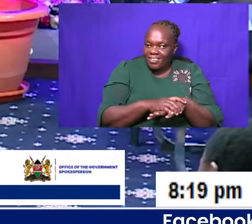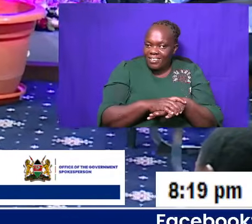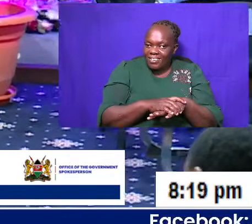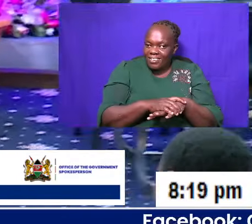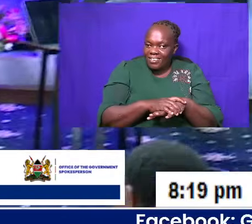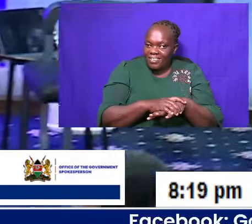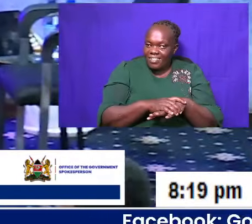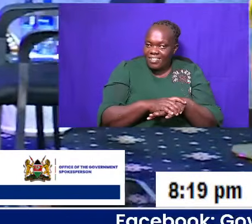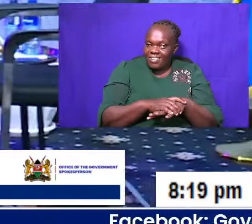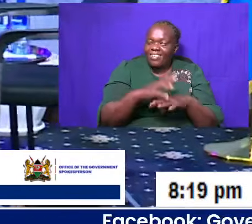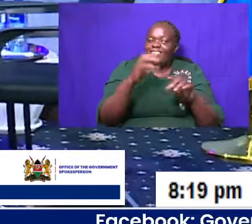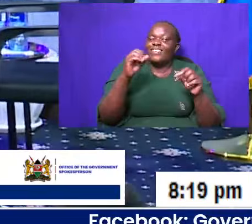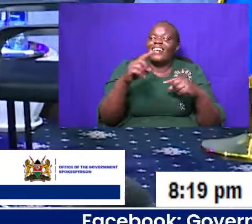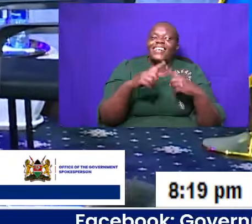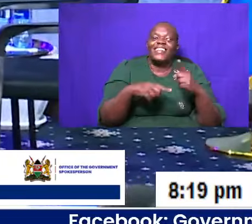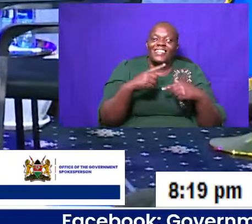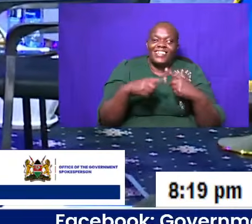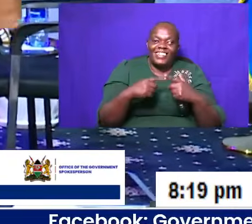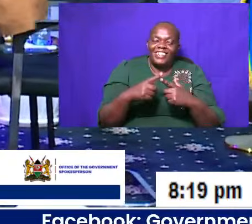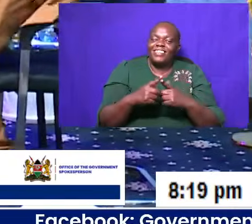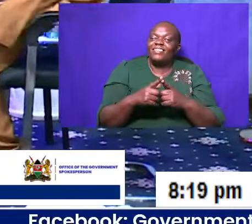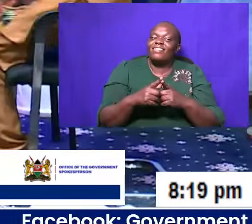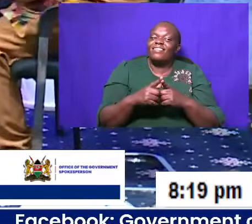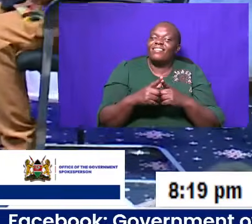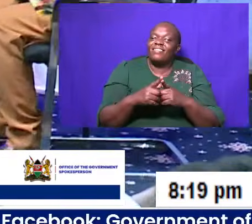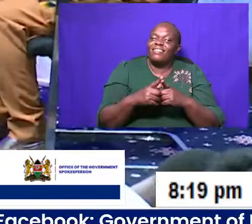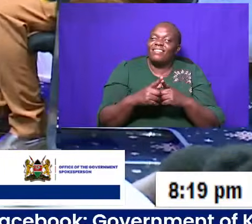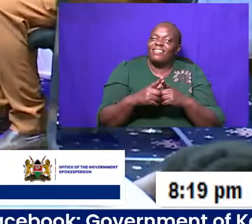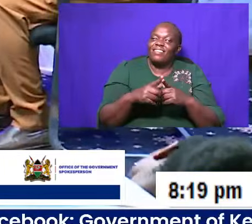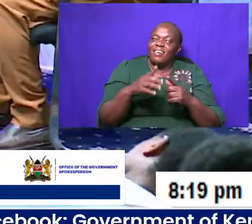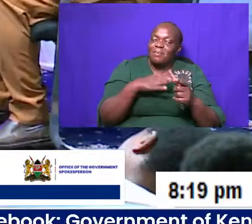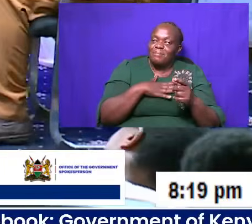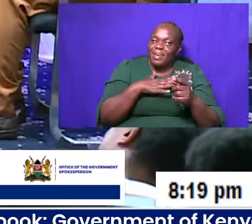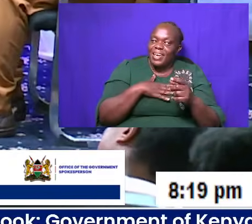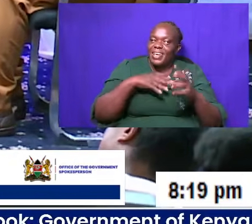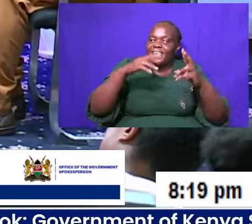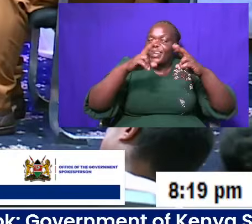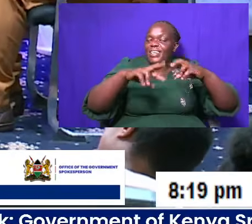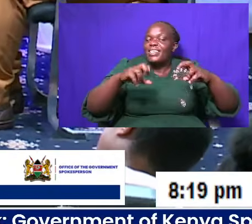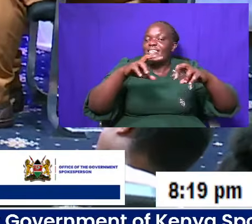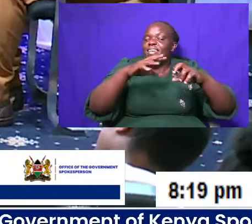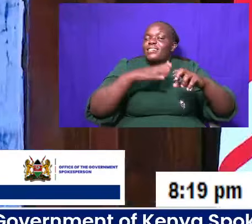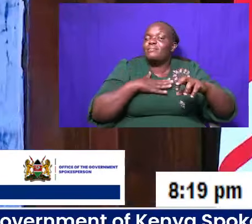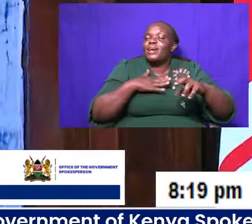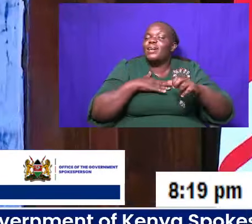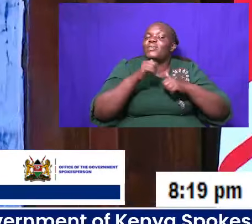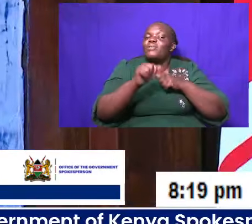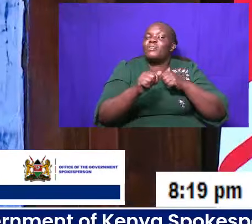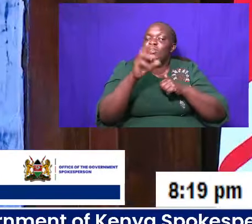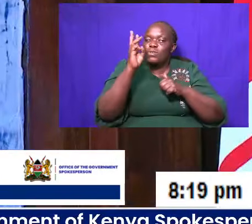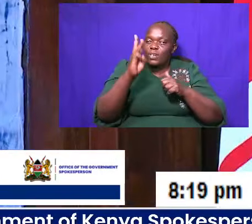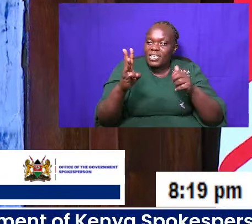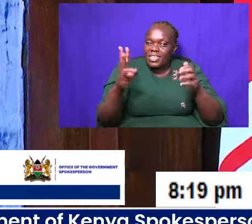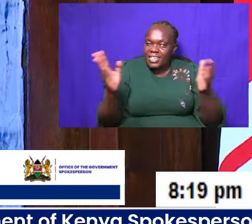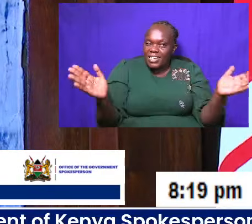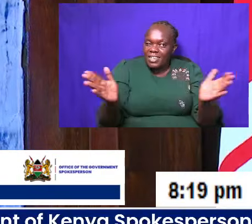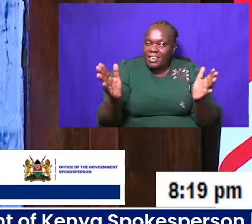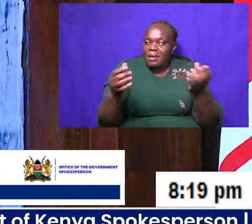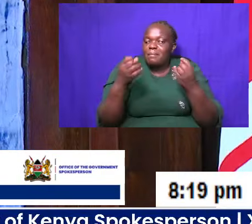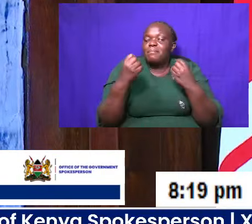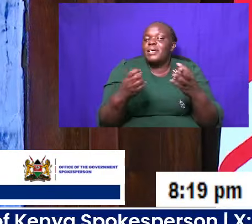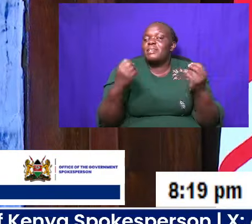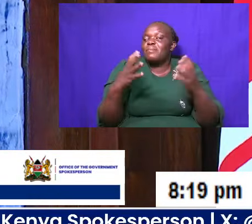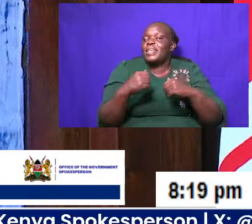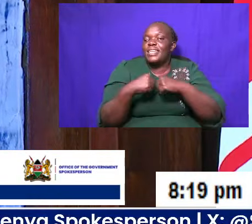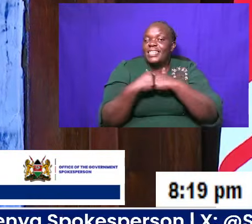nichukue glasi yako. Haya, endelea. So my research, which was inspired by the many challenges, if